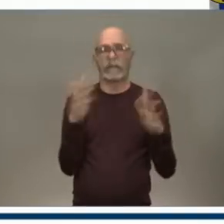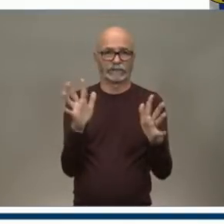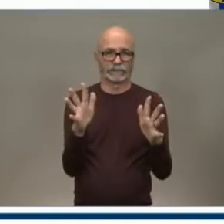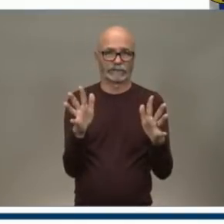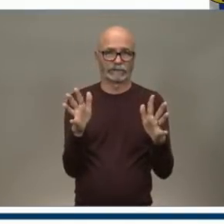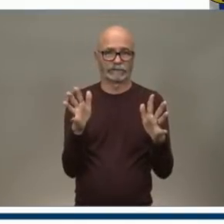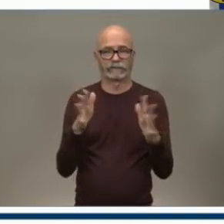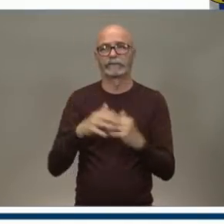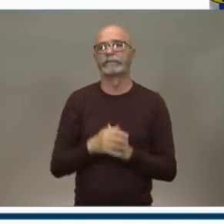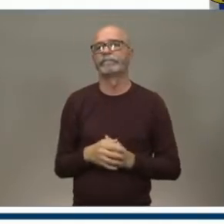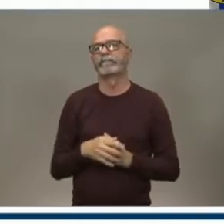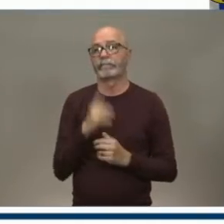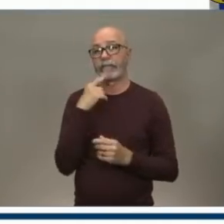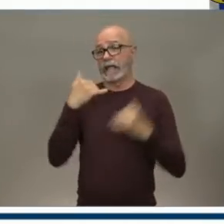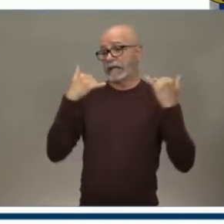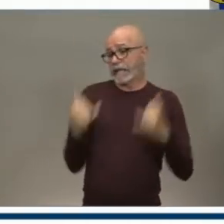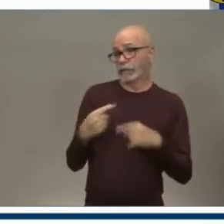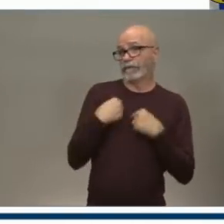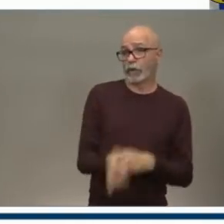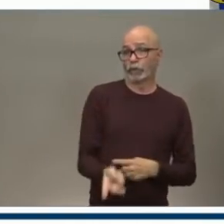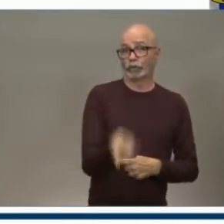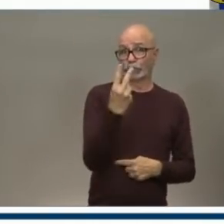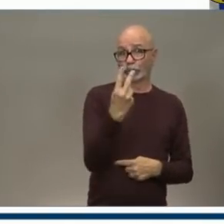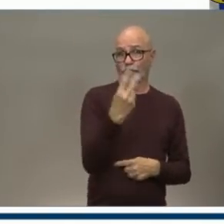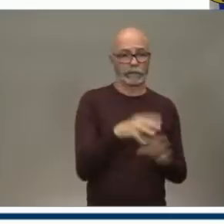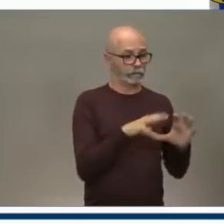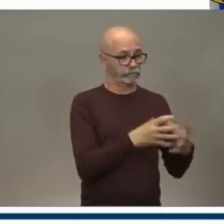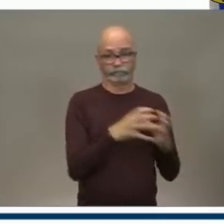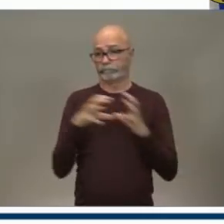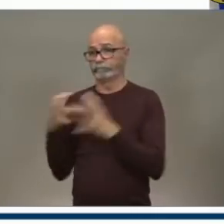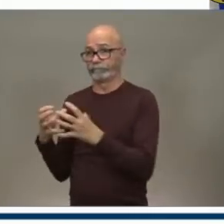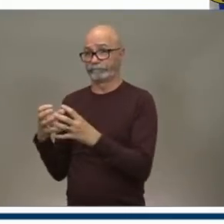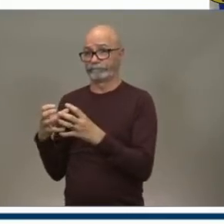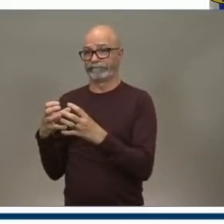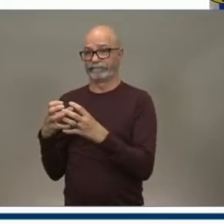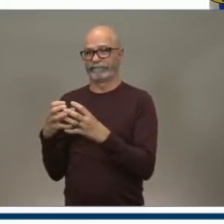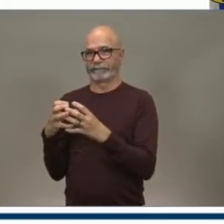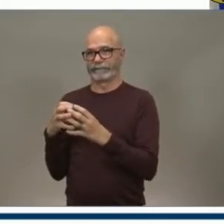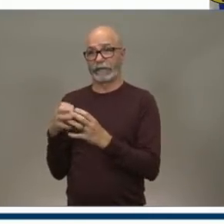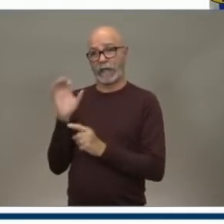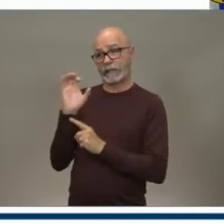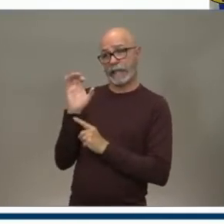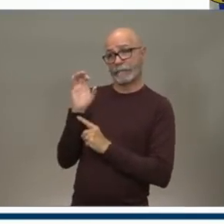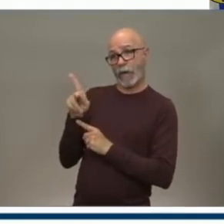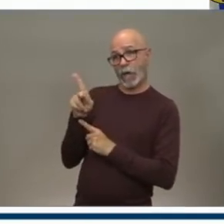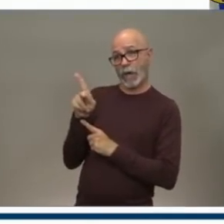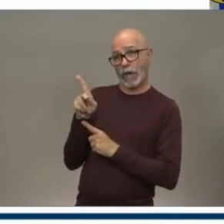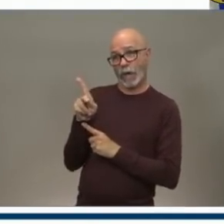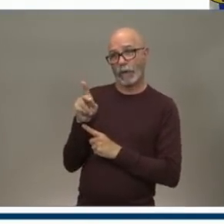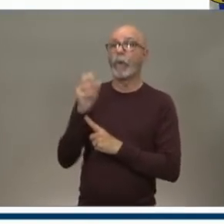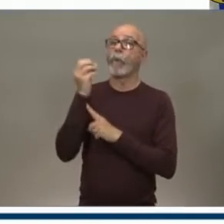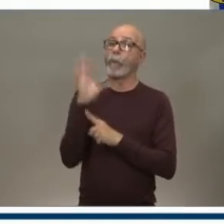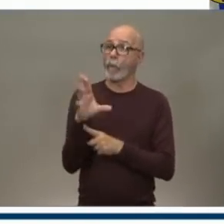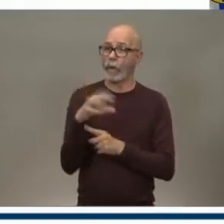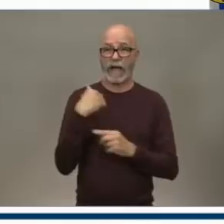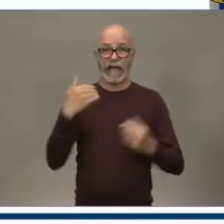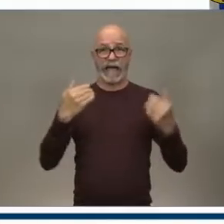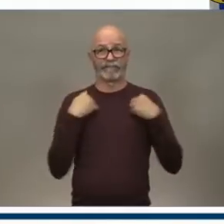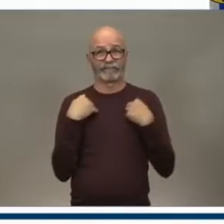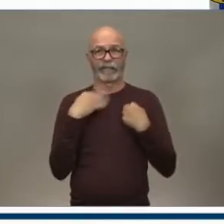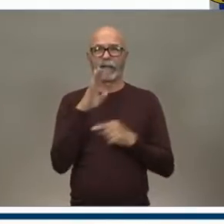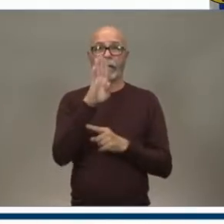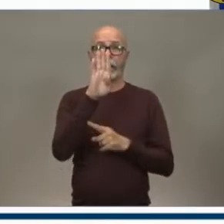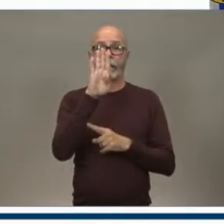we still talking about the Clayton Park cluster, or is there a cluster now associated with Bitter End and then the school? Can you just clarify that